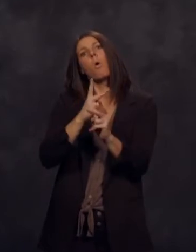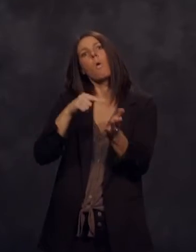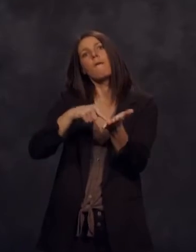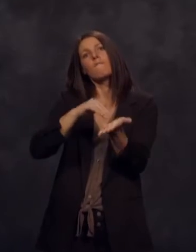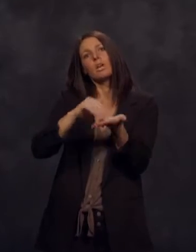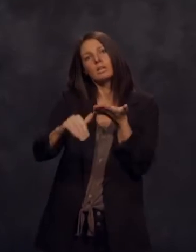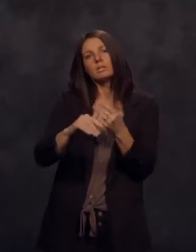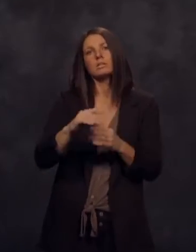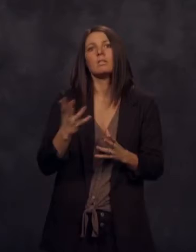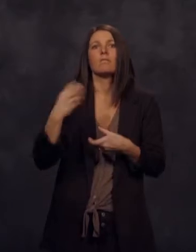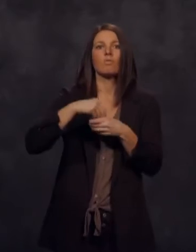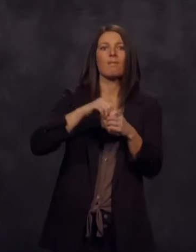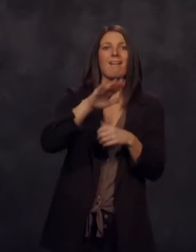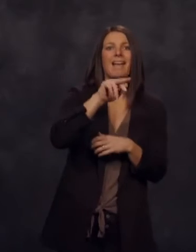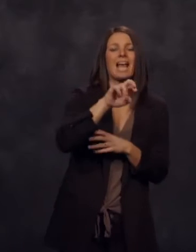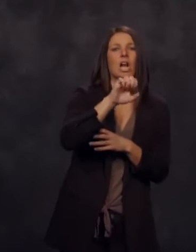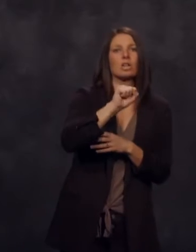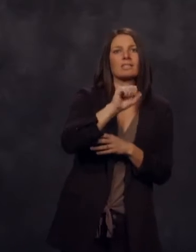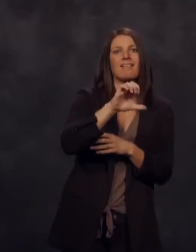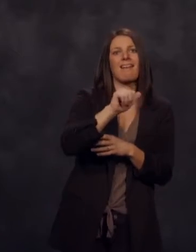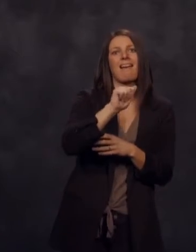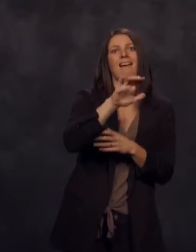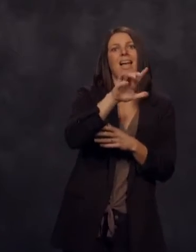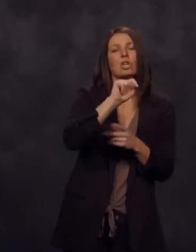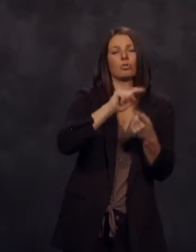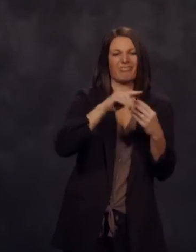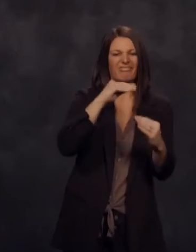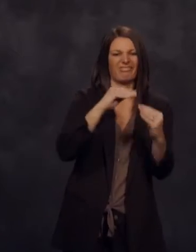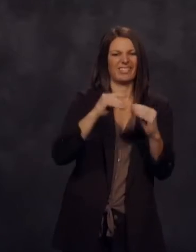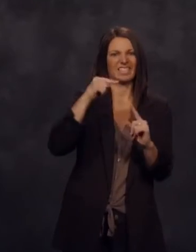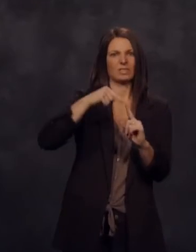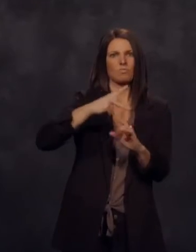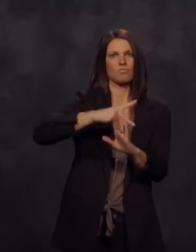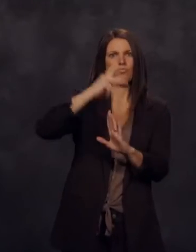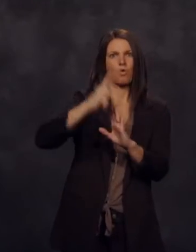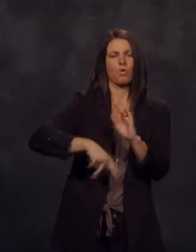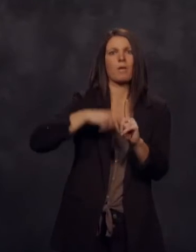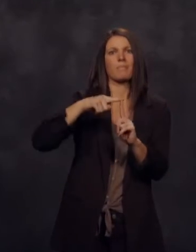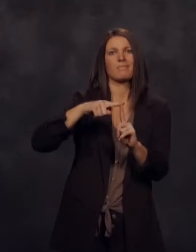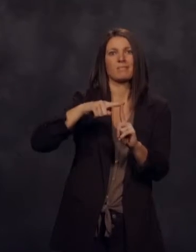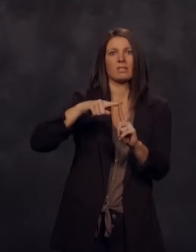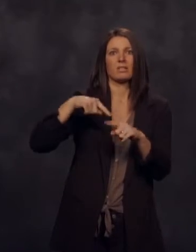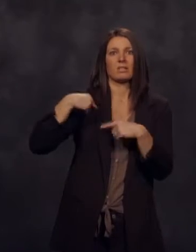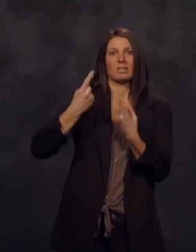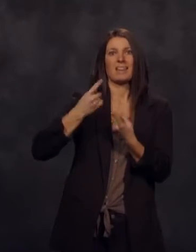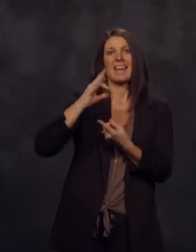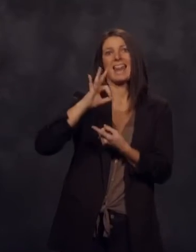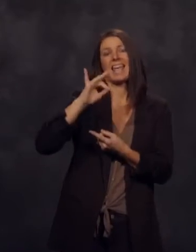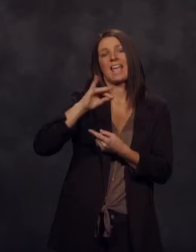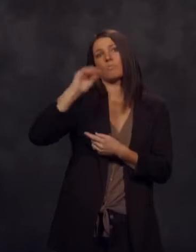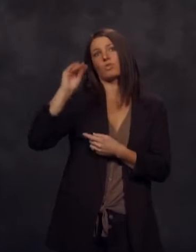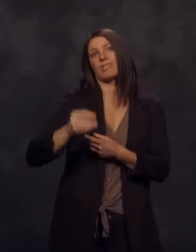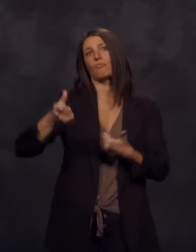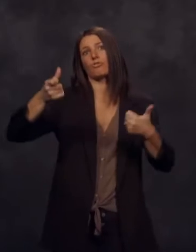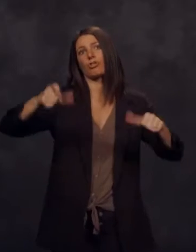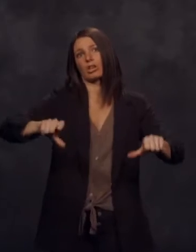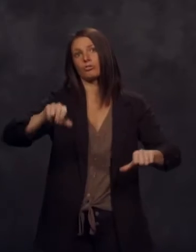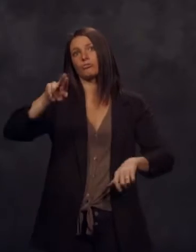of the CARES Act to kind of rectify a program that has had up until then a 98% rejection